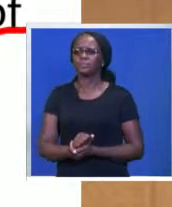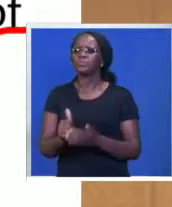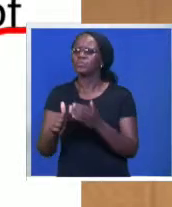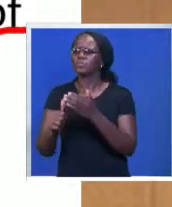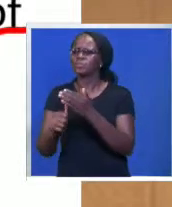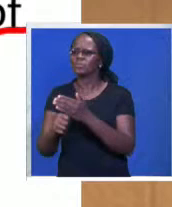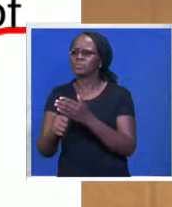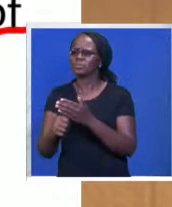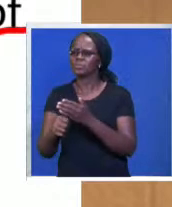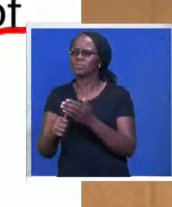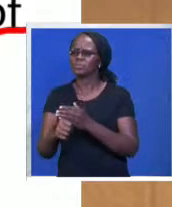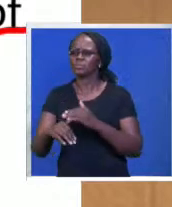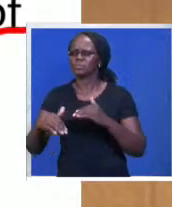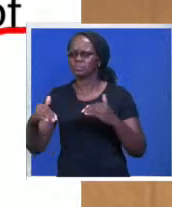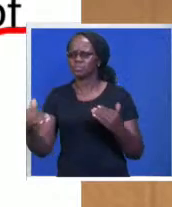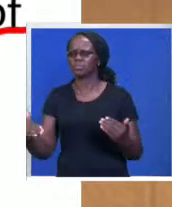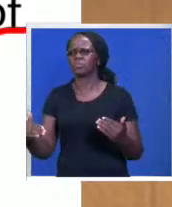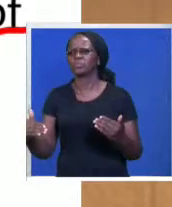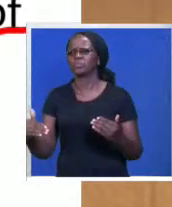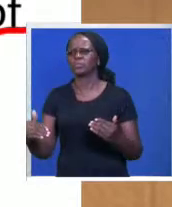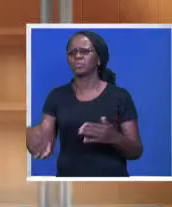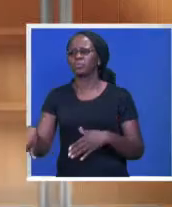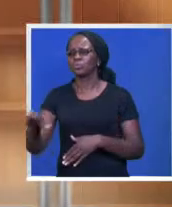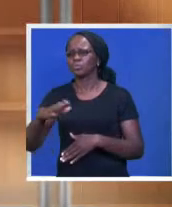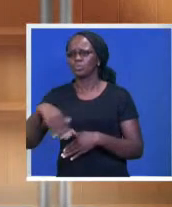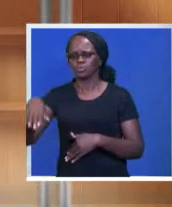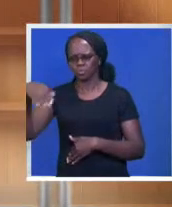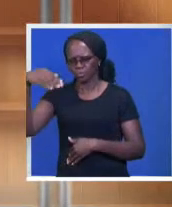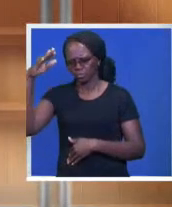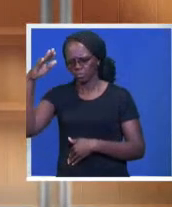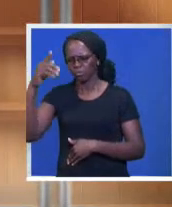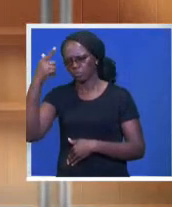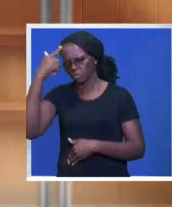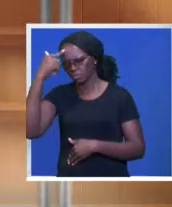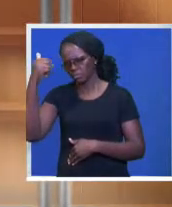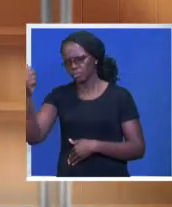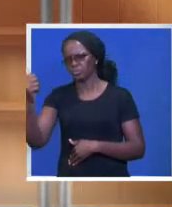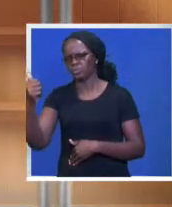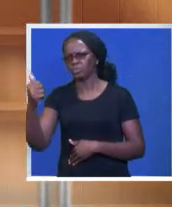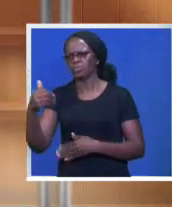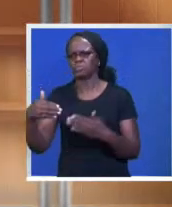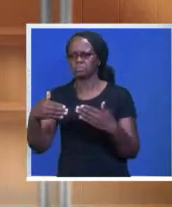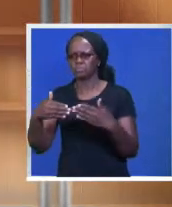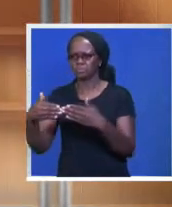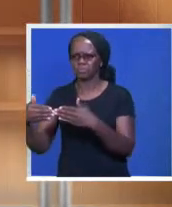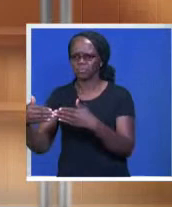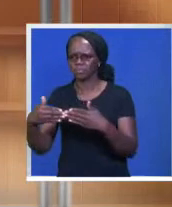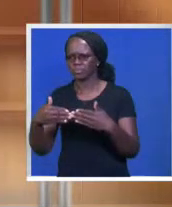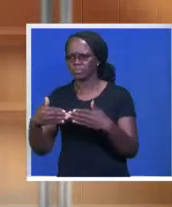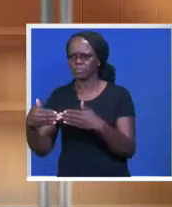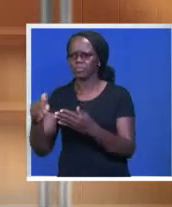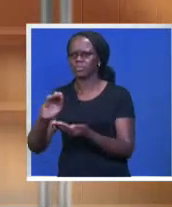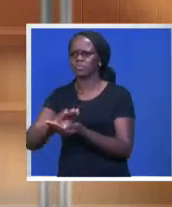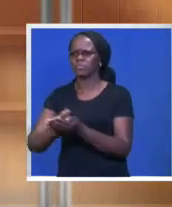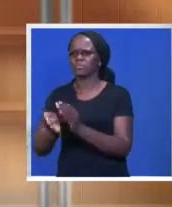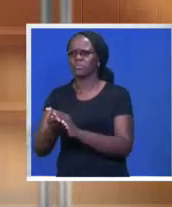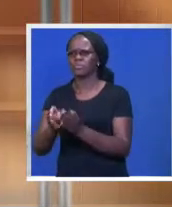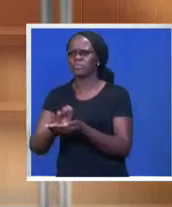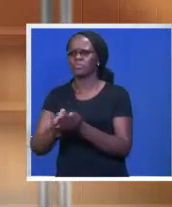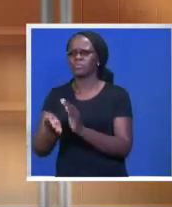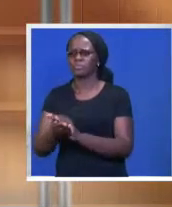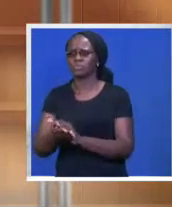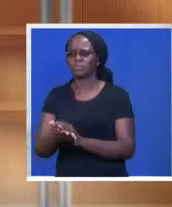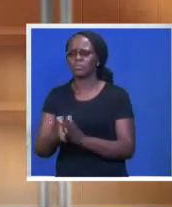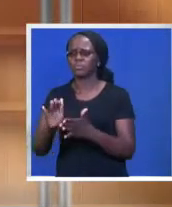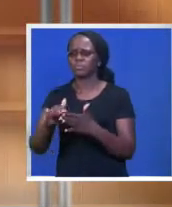important for you, Lenai Tom, as you grow up, to know that it is important to take care of our creation, which God has entrusted us